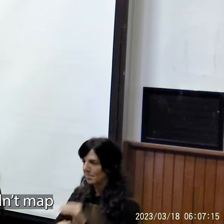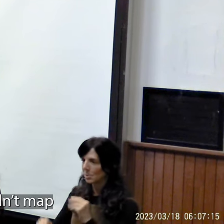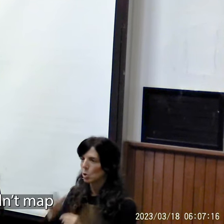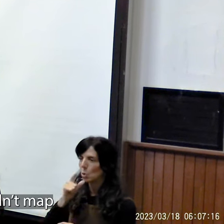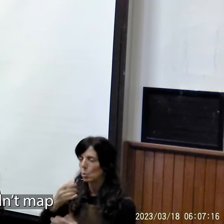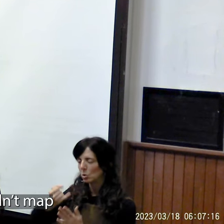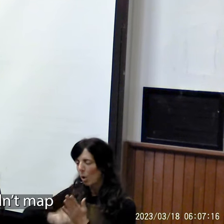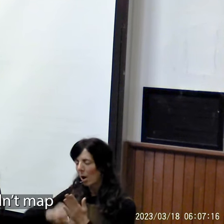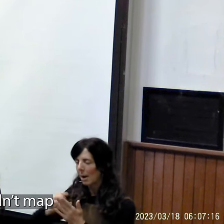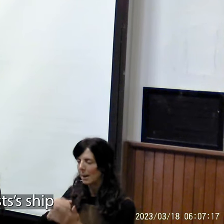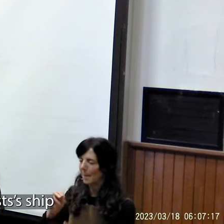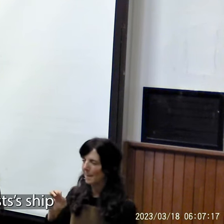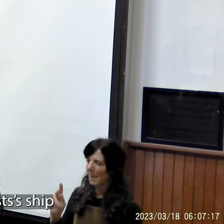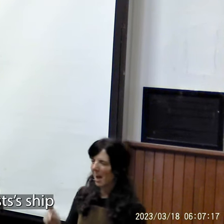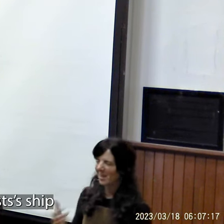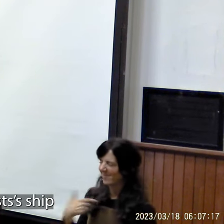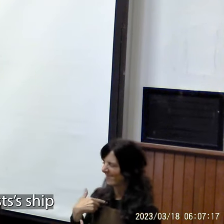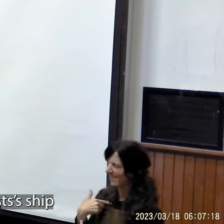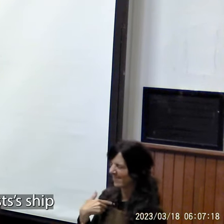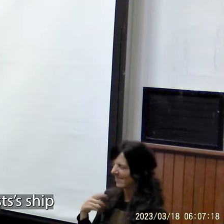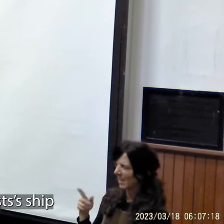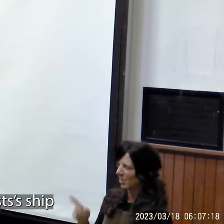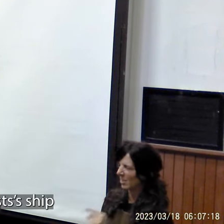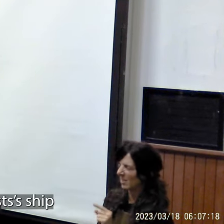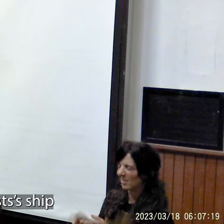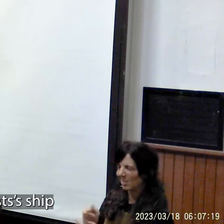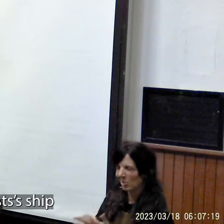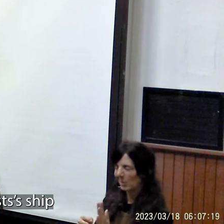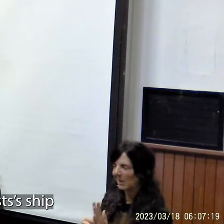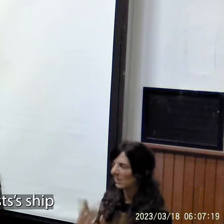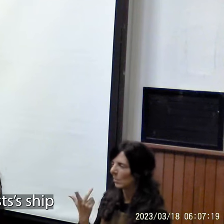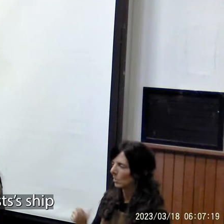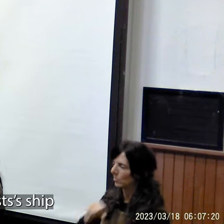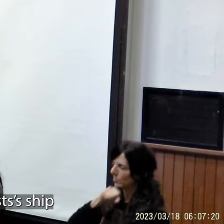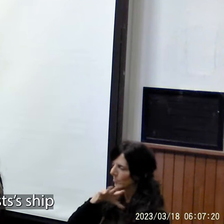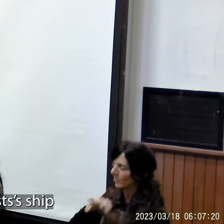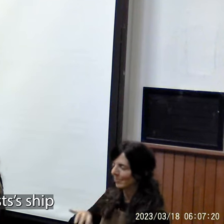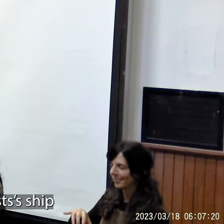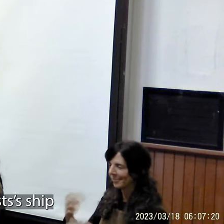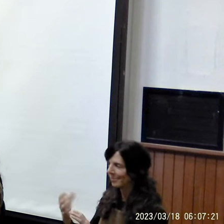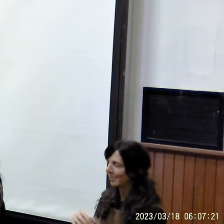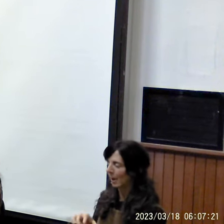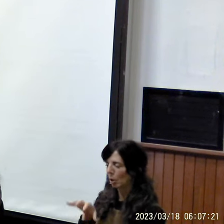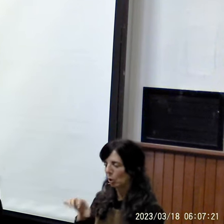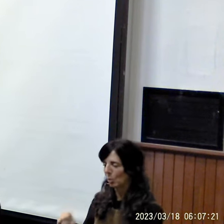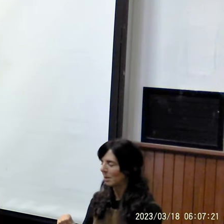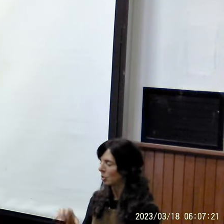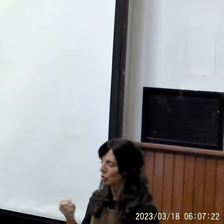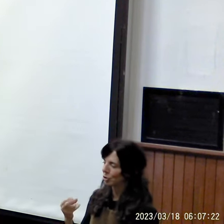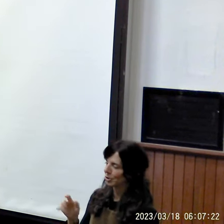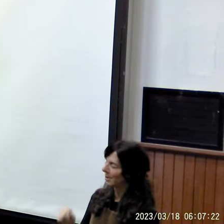couldn't map, so they would just mess up the colonist ship. Yeah. That's a lot.